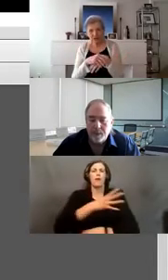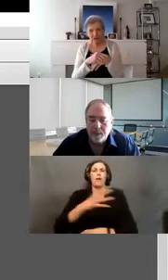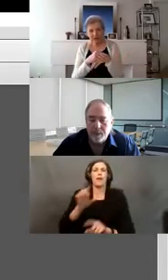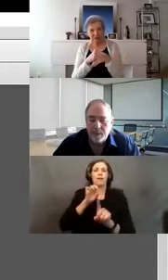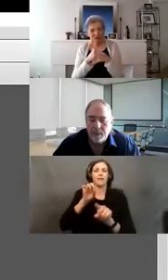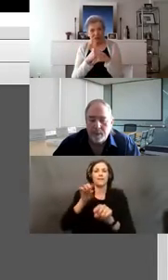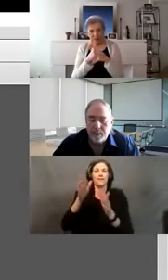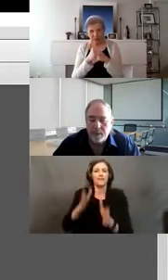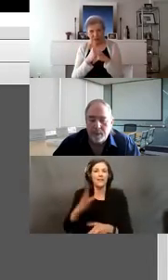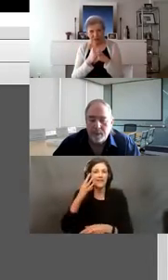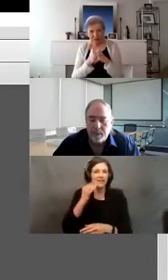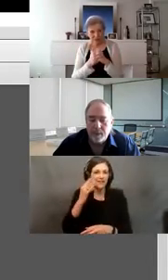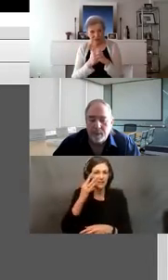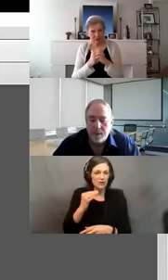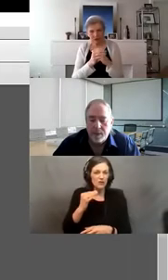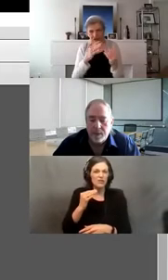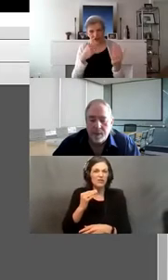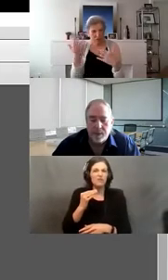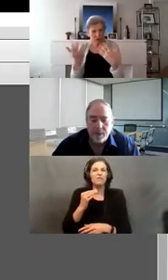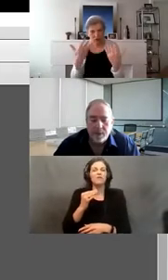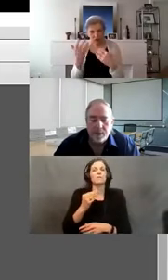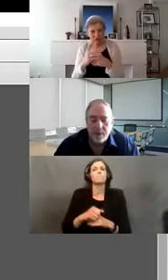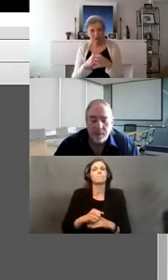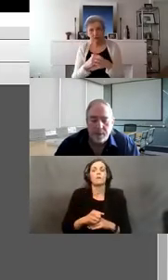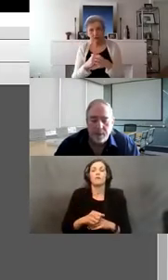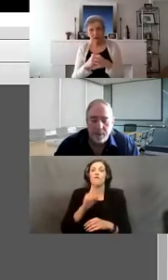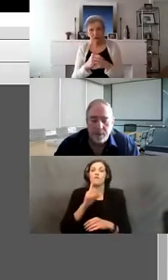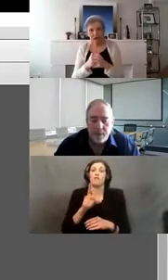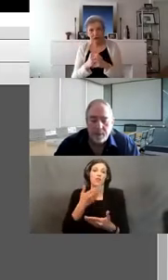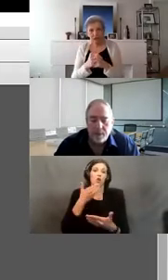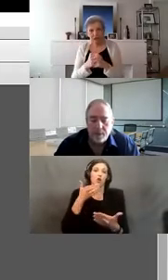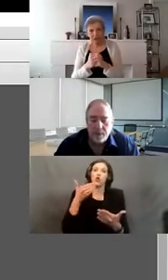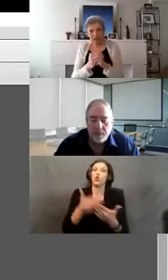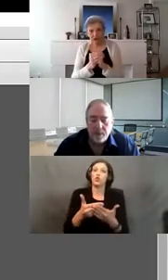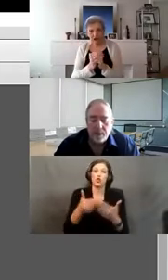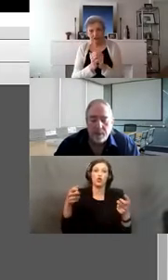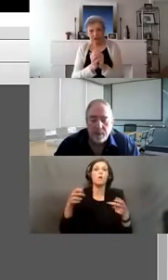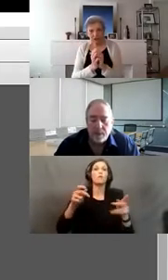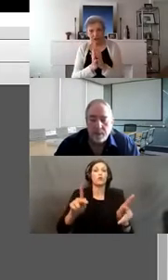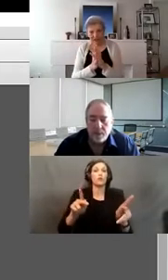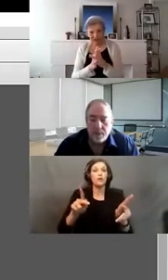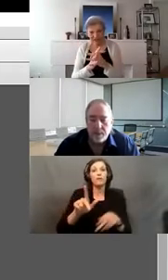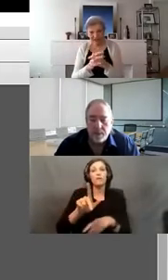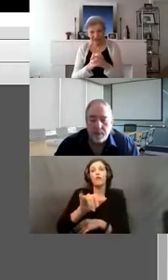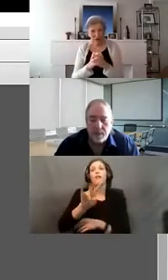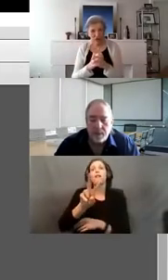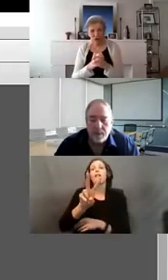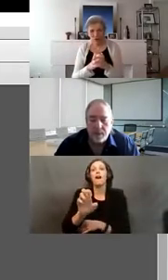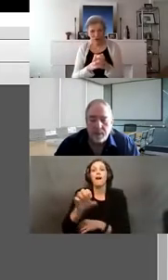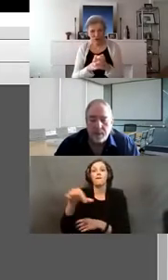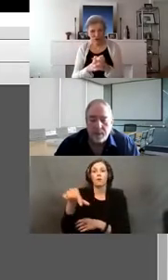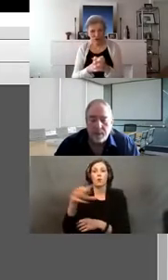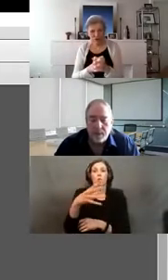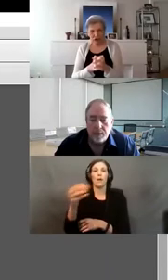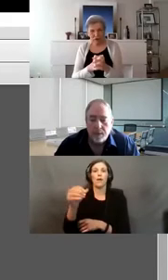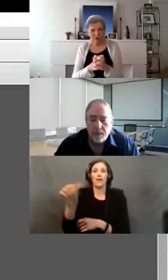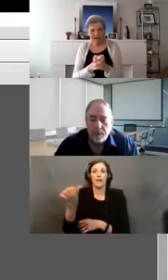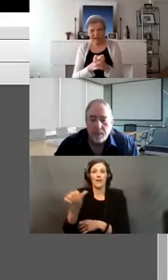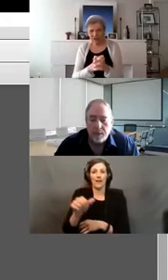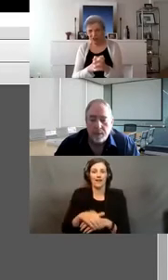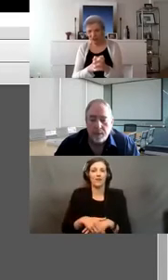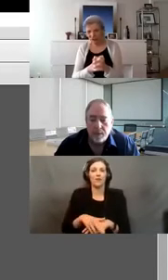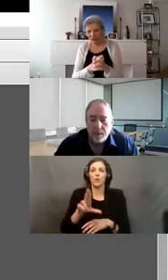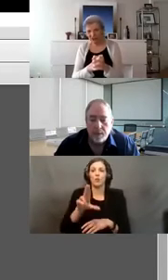we are aiming to provide with a nice opportunity for live Q&A. No question will go